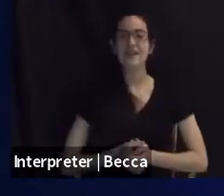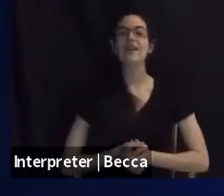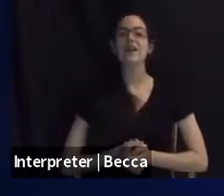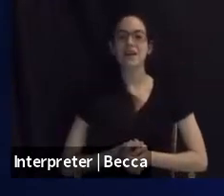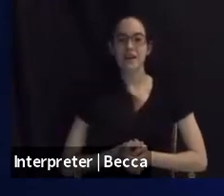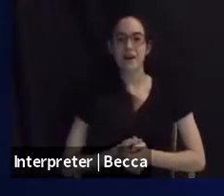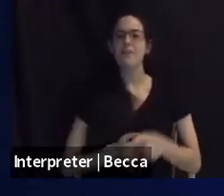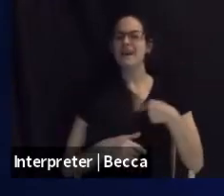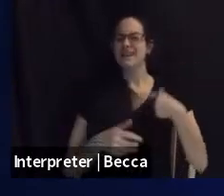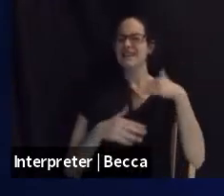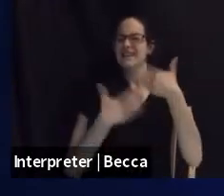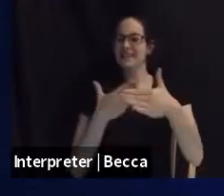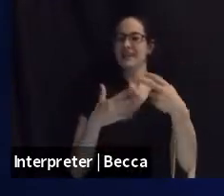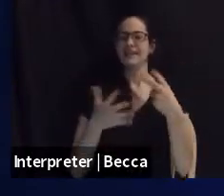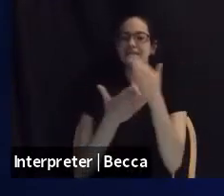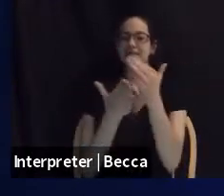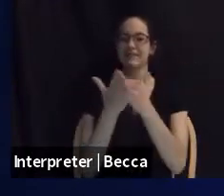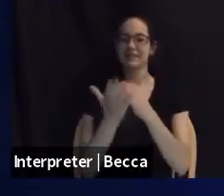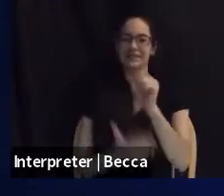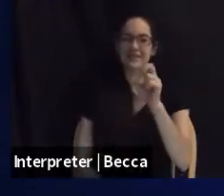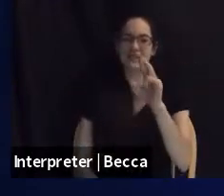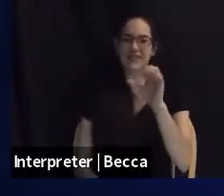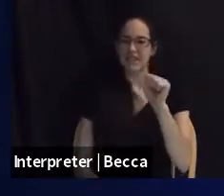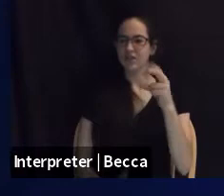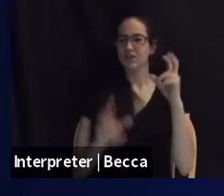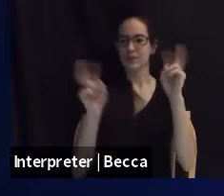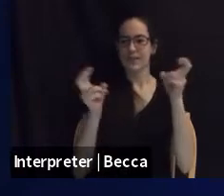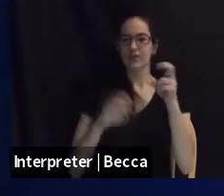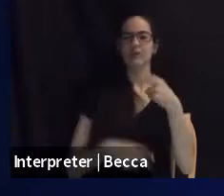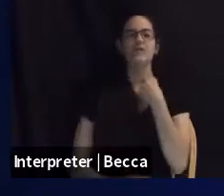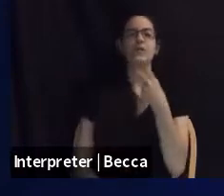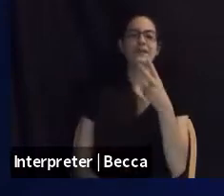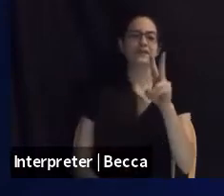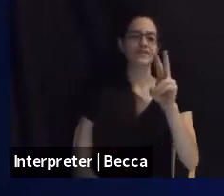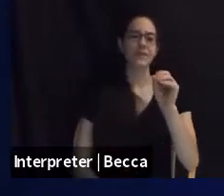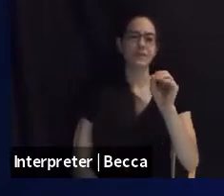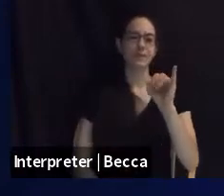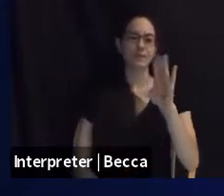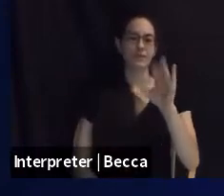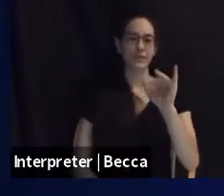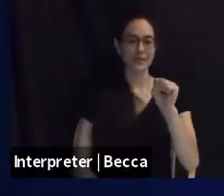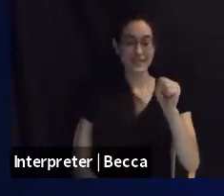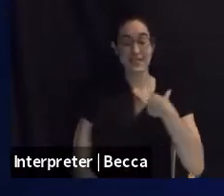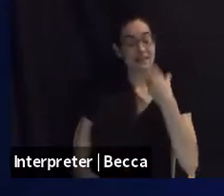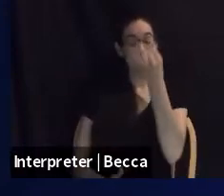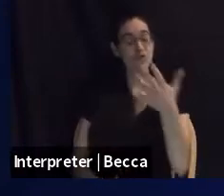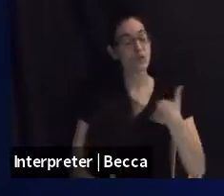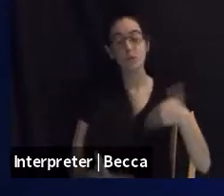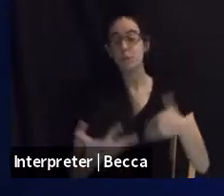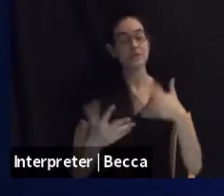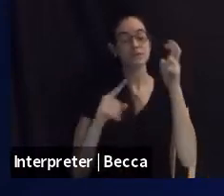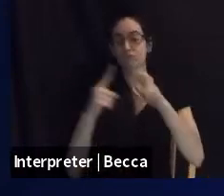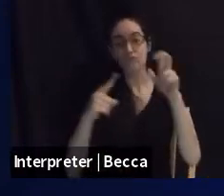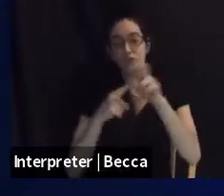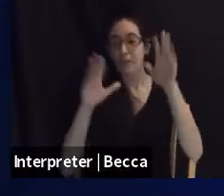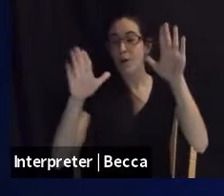Voices series, and you're going to hear more about that towards the end of the service, but I want you to know you don't want to miss it. We have a great speaker